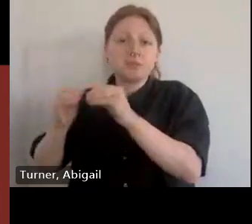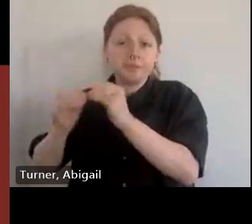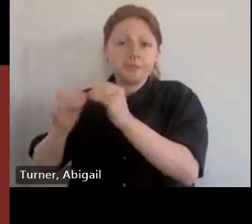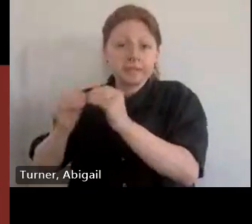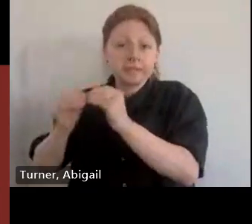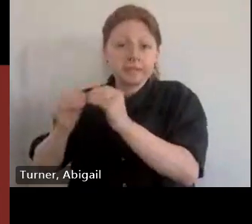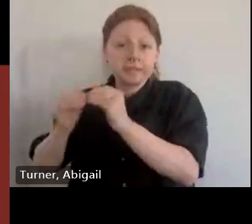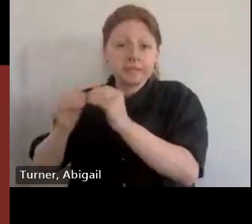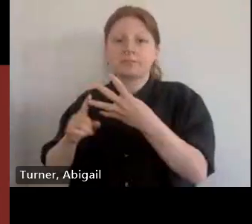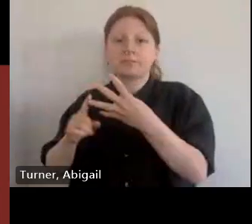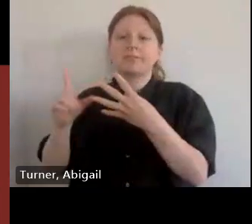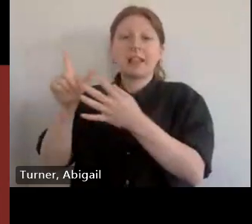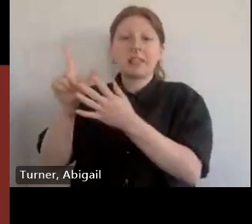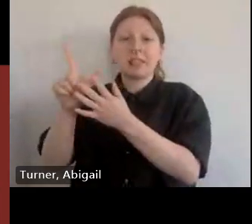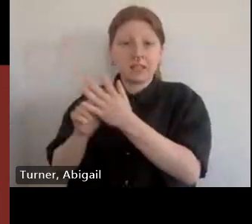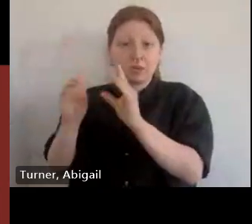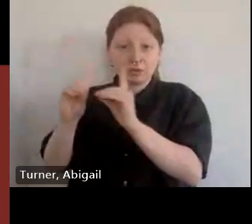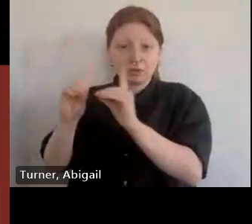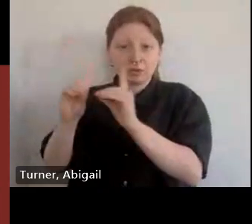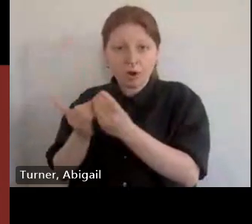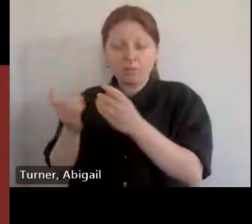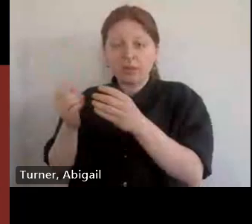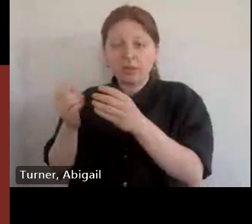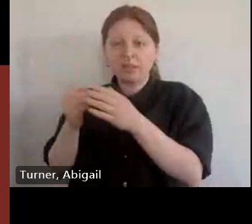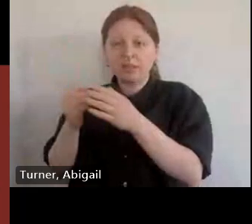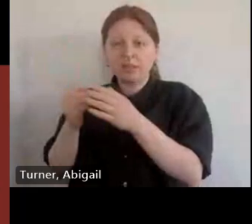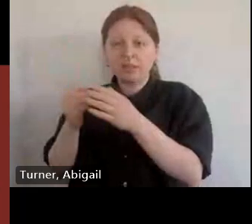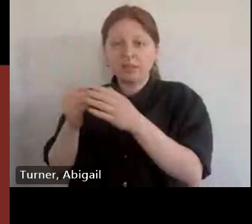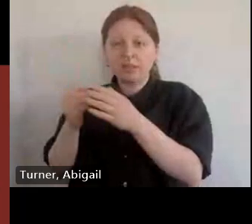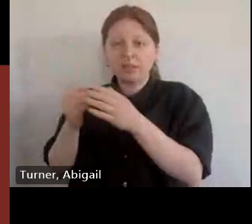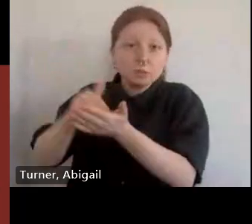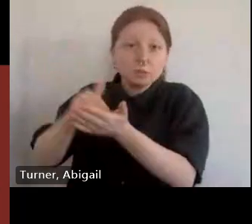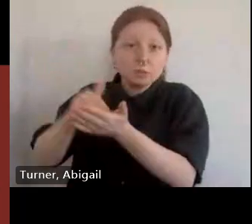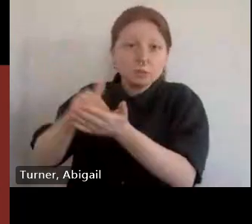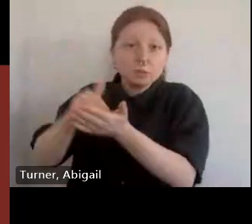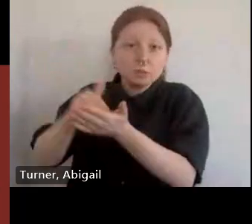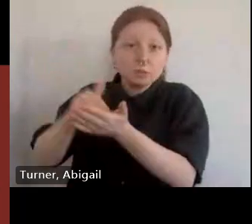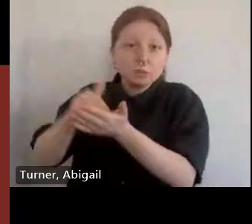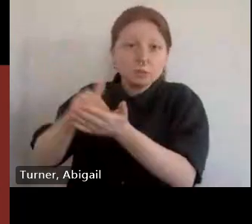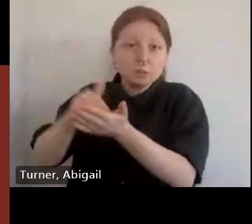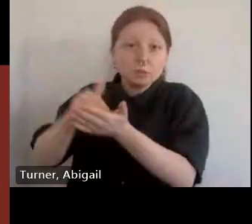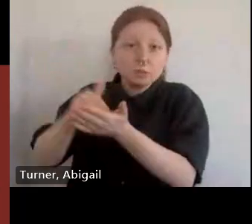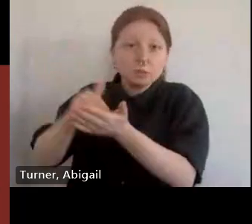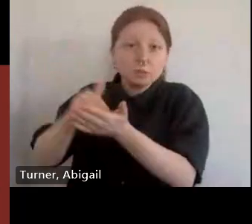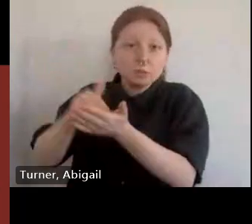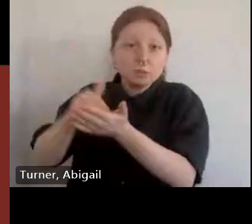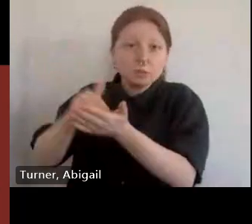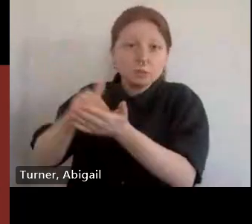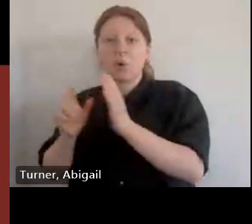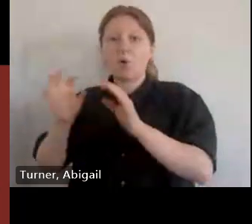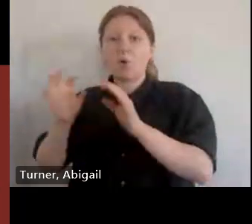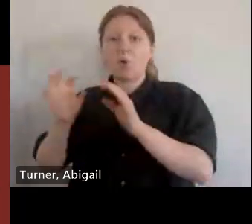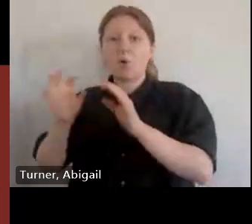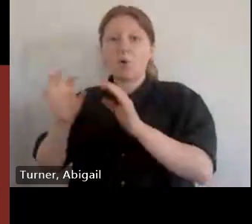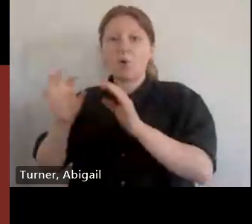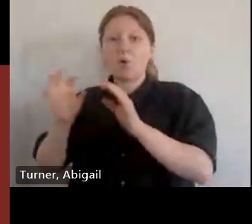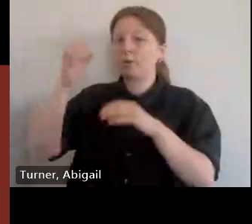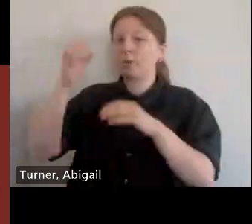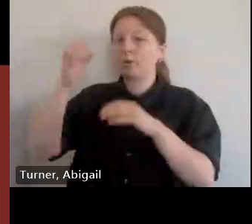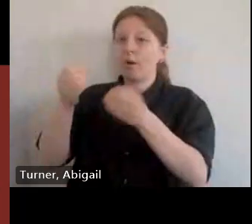to the federal offices or to state offices in terms of legislation for clean air and clean water.